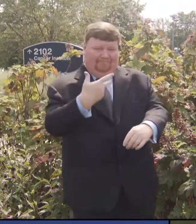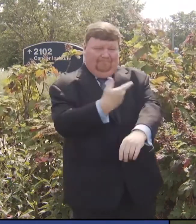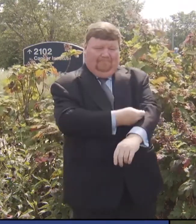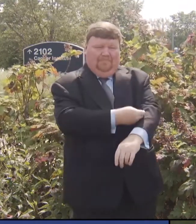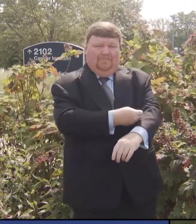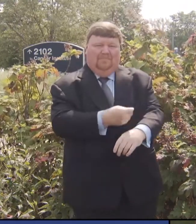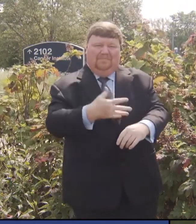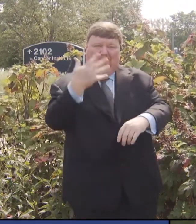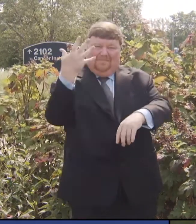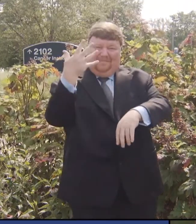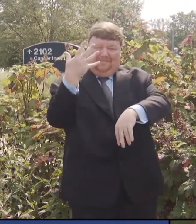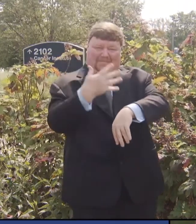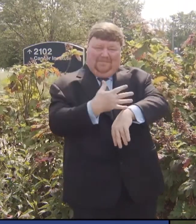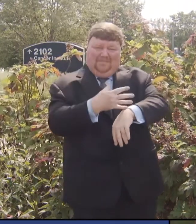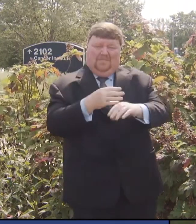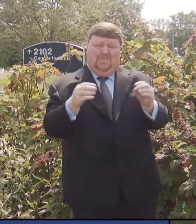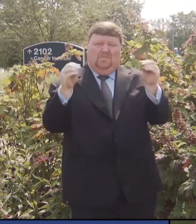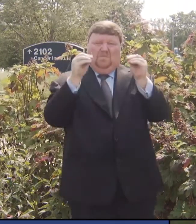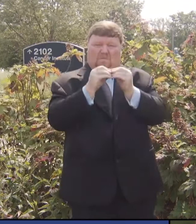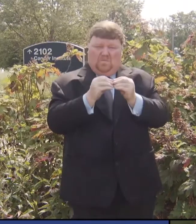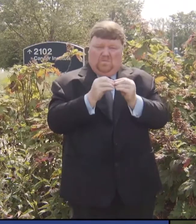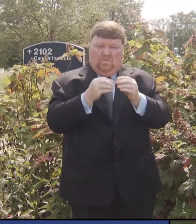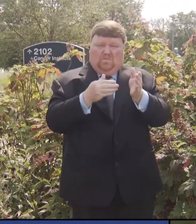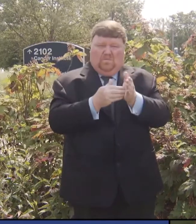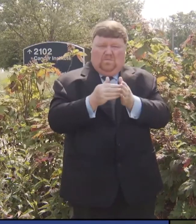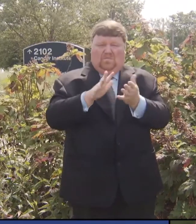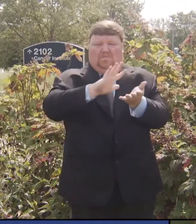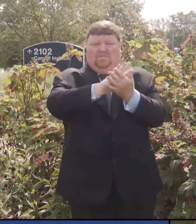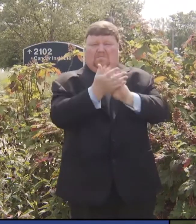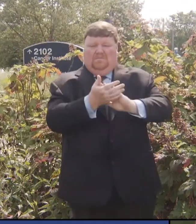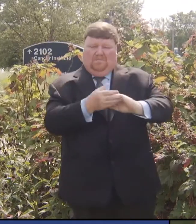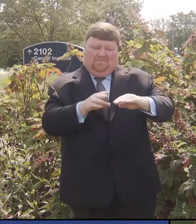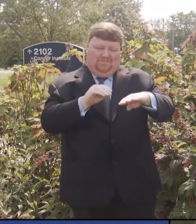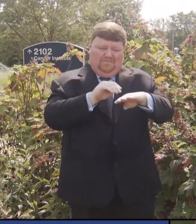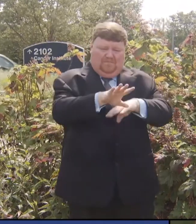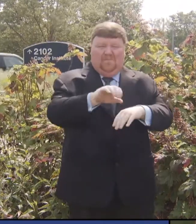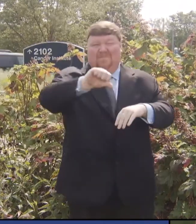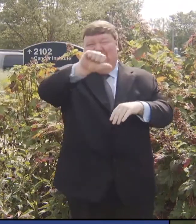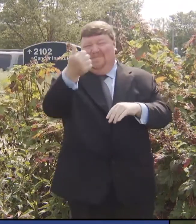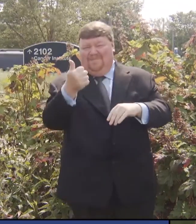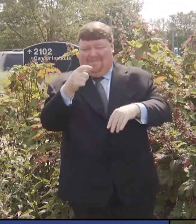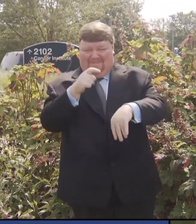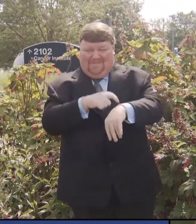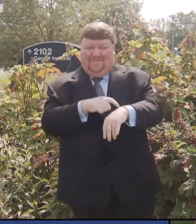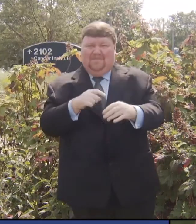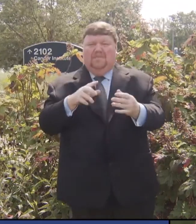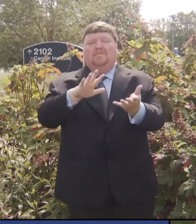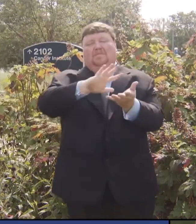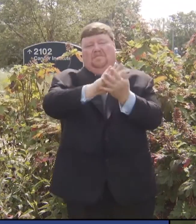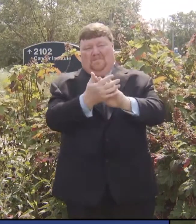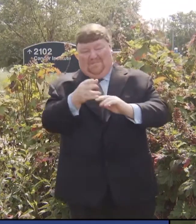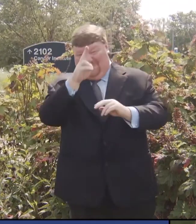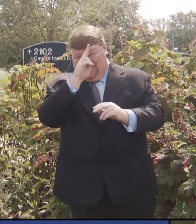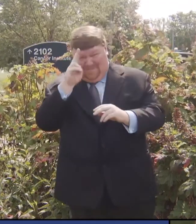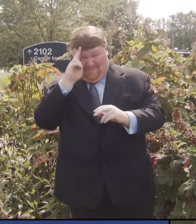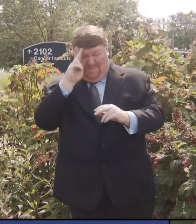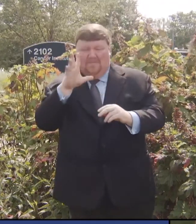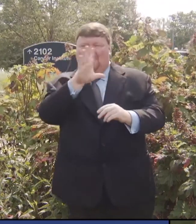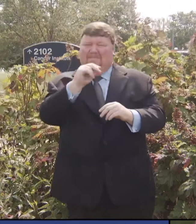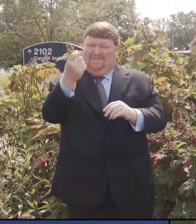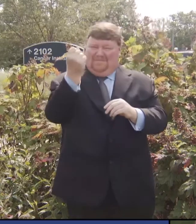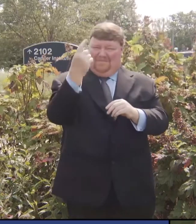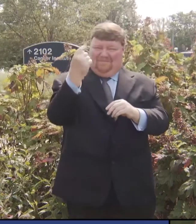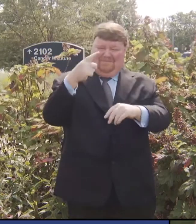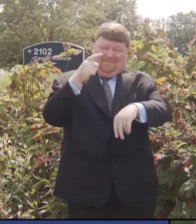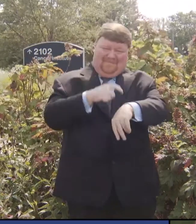were 5 times more likely to become infected, 10 times more likely to become hospitalized, and 11